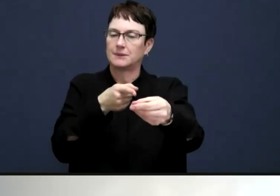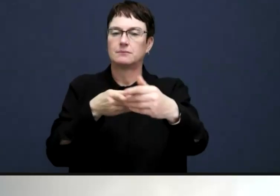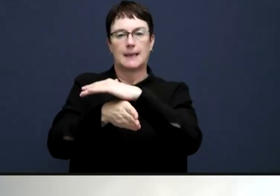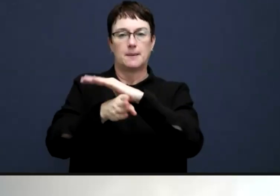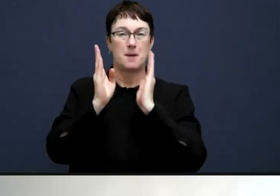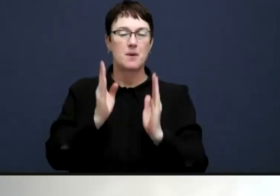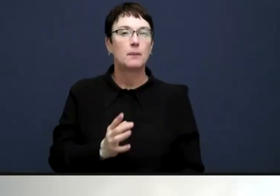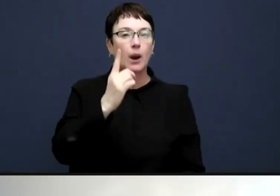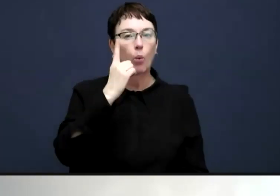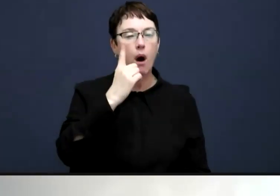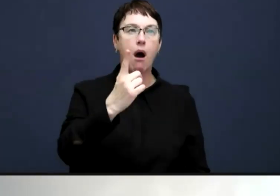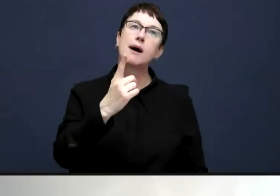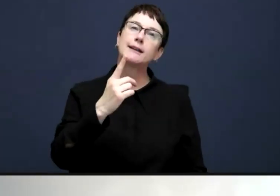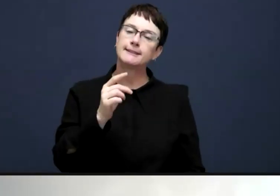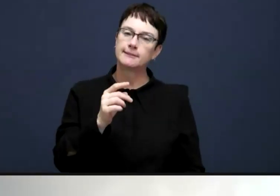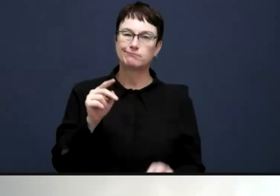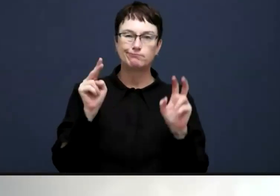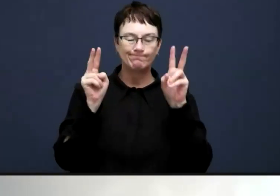if you'll pardon the pun, for